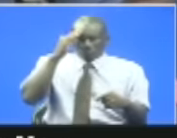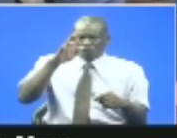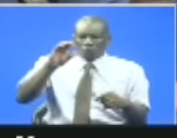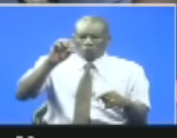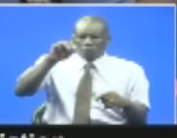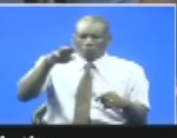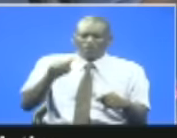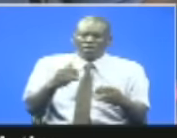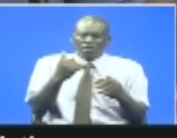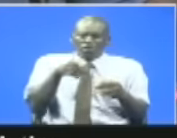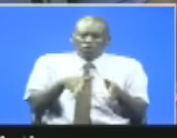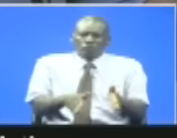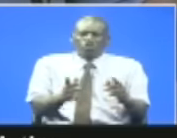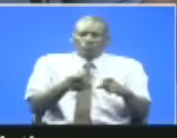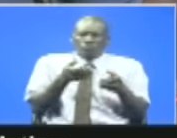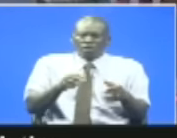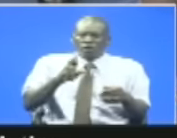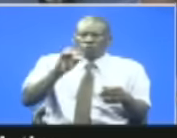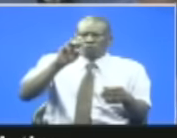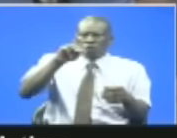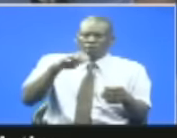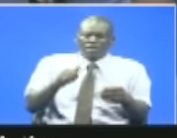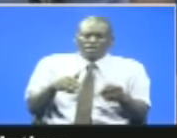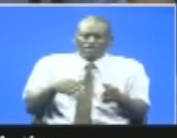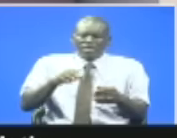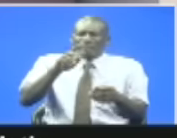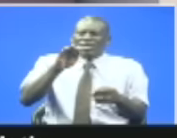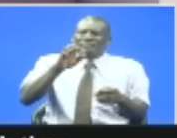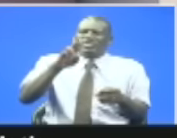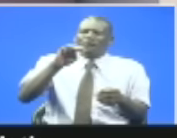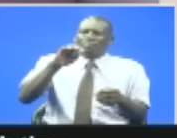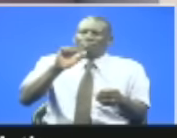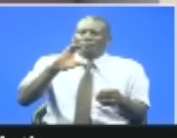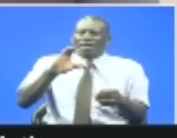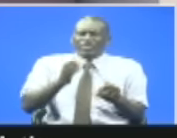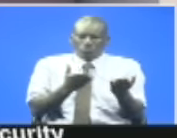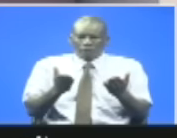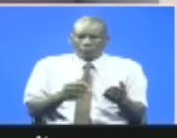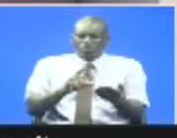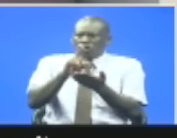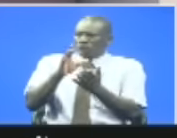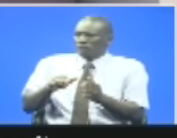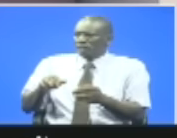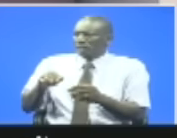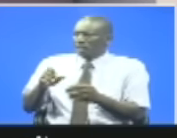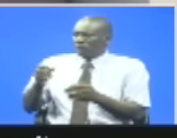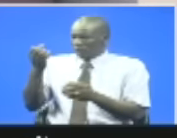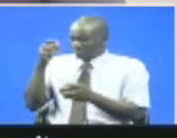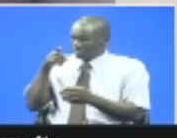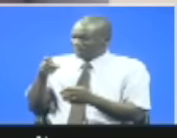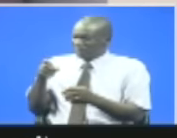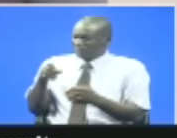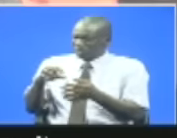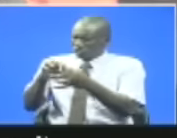Sasa hiyo barabara kutoka hapa mpaka Roma, hiyo lami hiyo iko Kenya gani? Dr. Bosire, are you buying this unity bid?